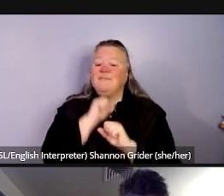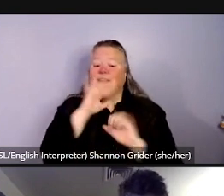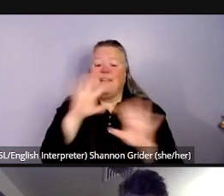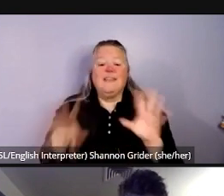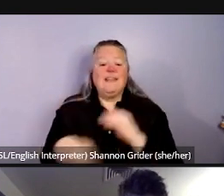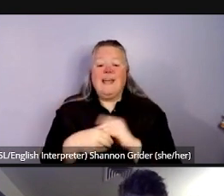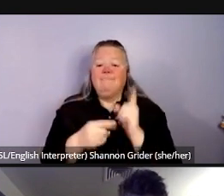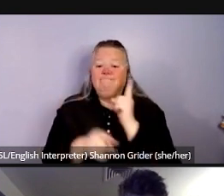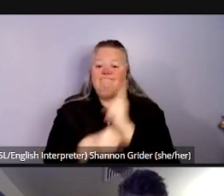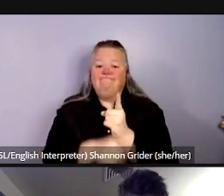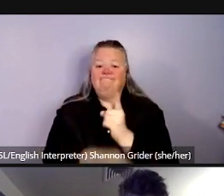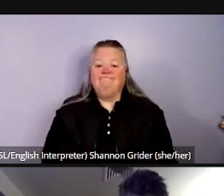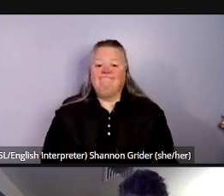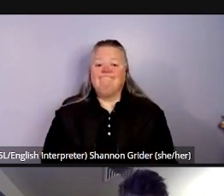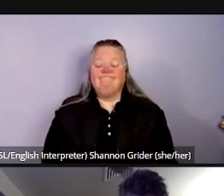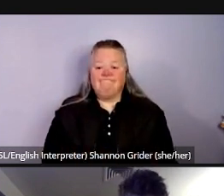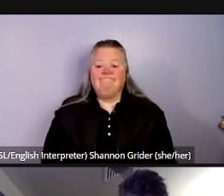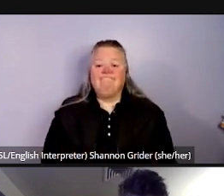that.